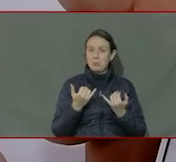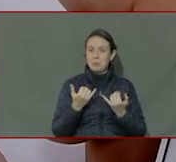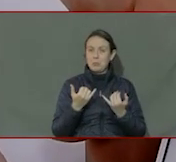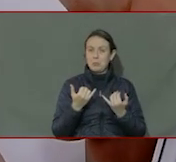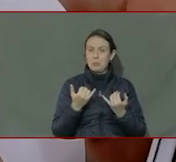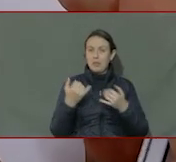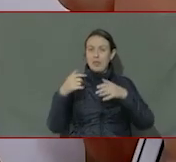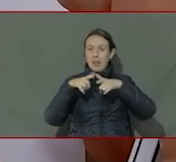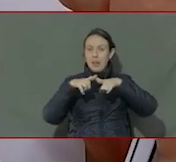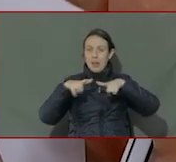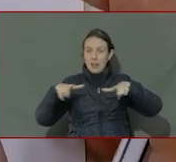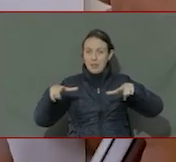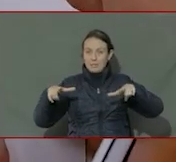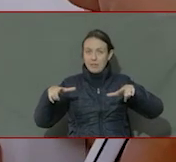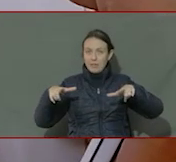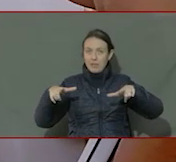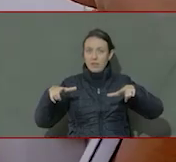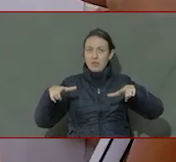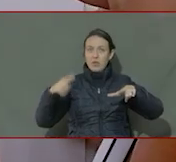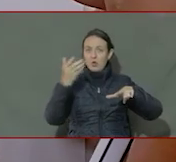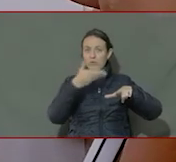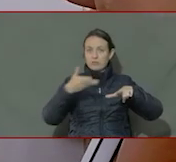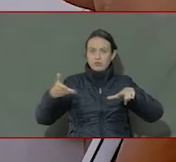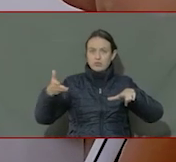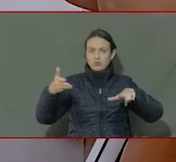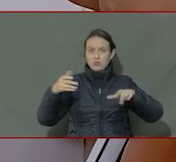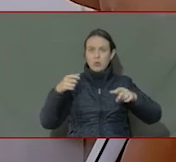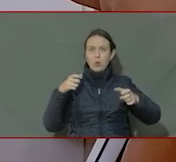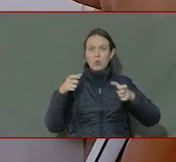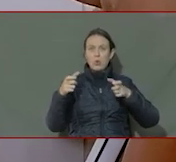the levels of glucose in the body. What would you say?